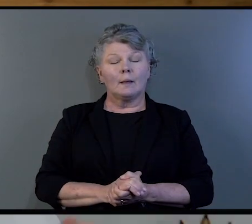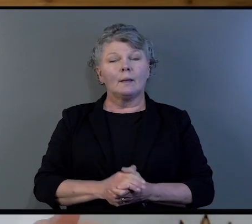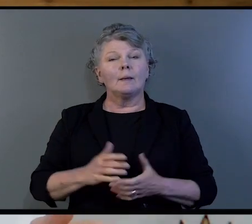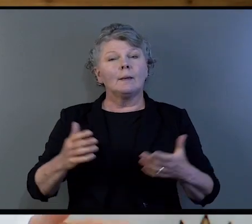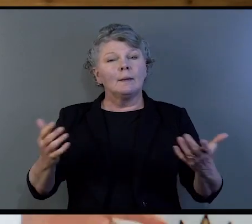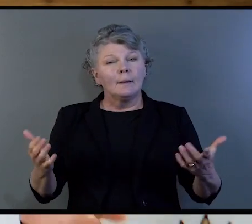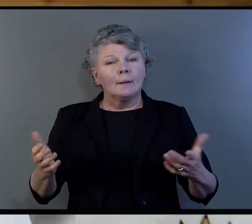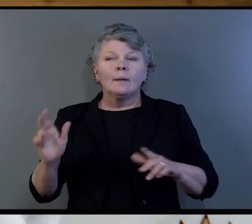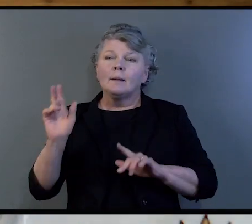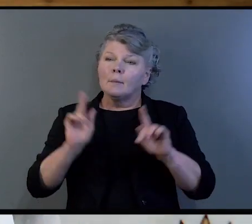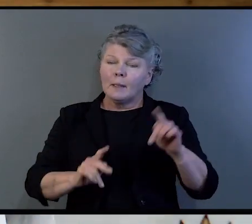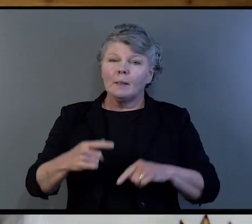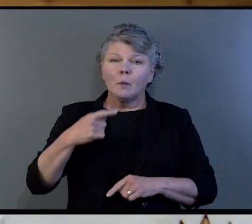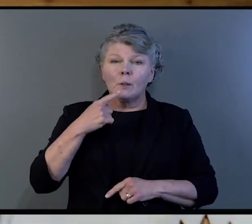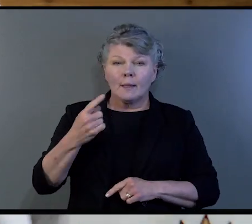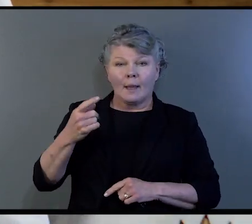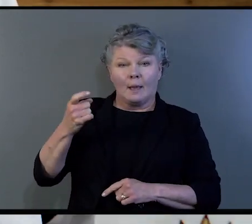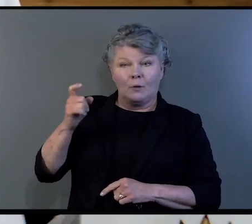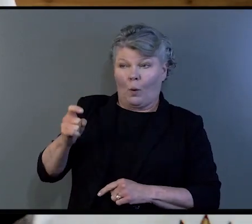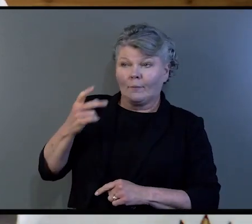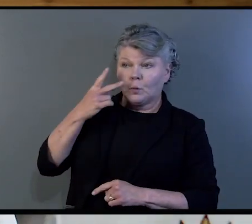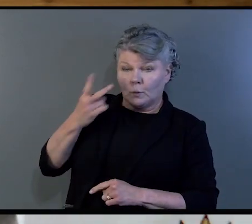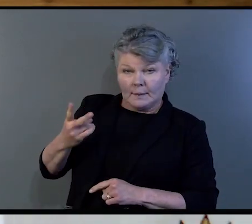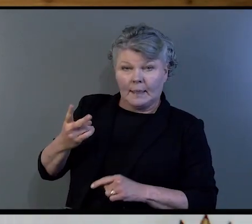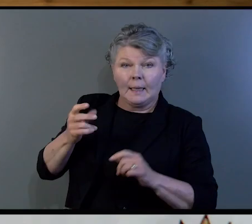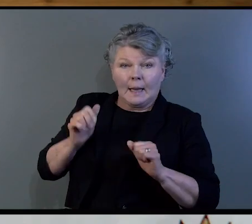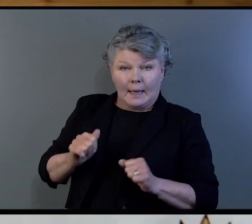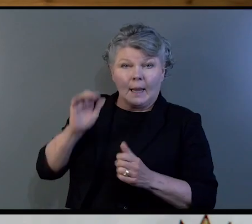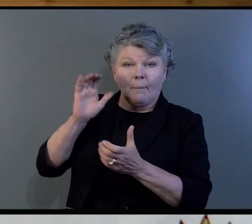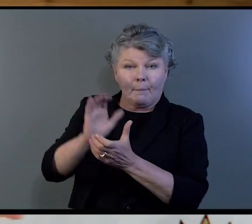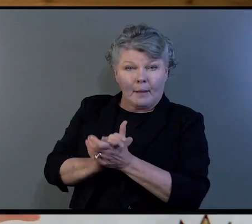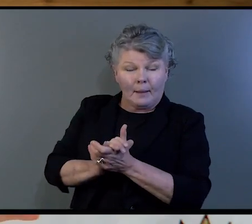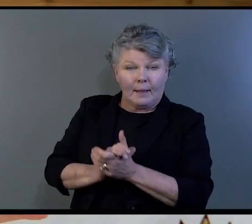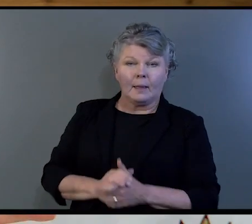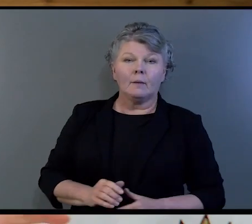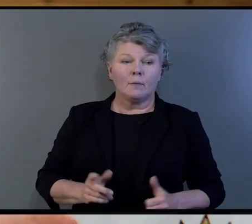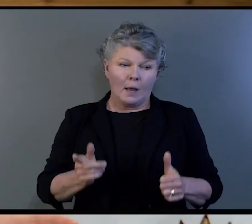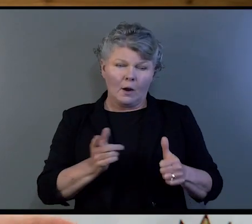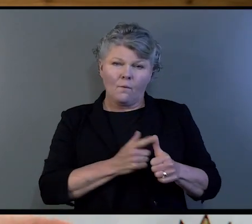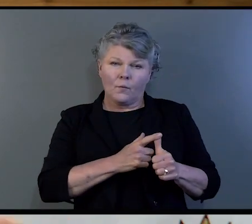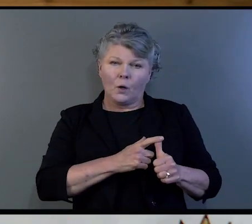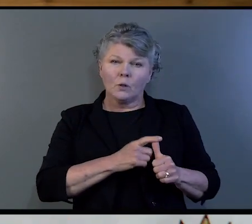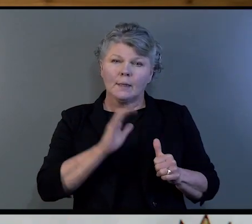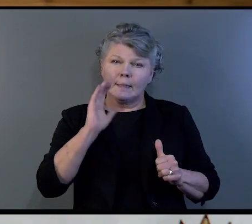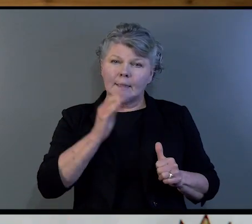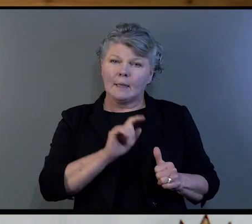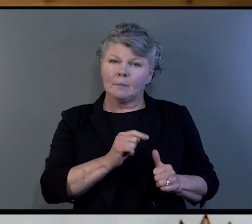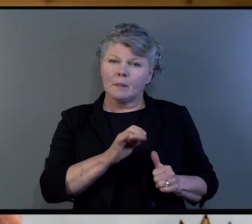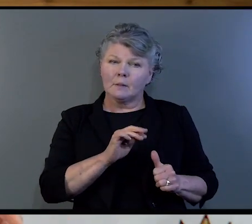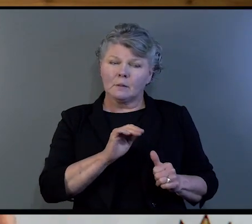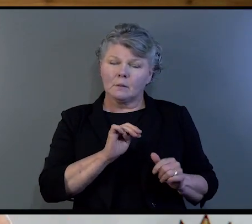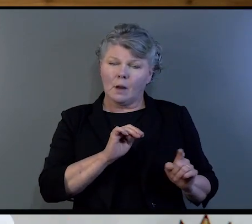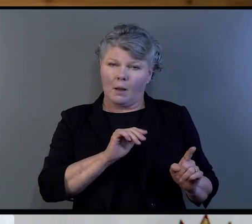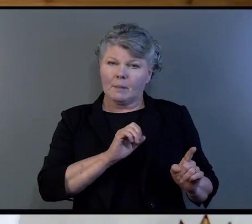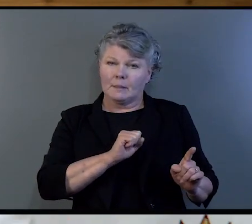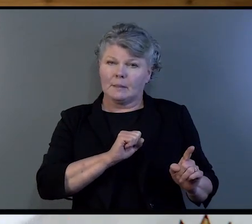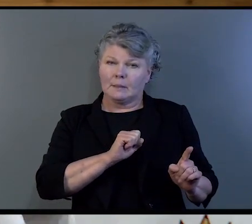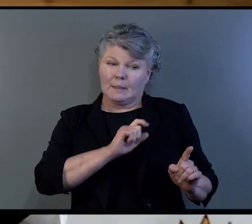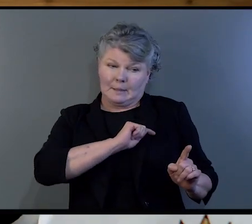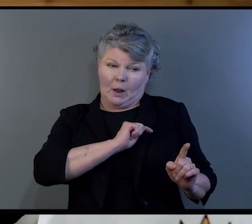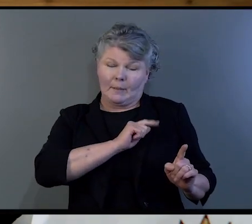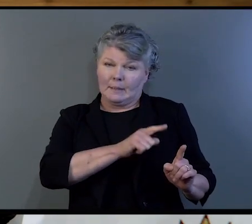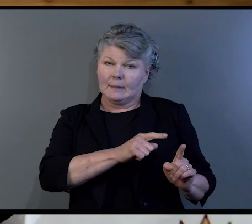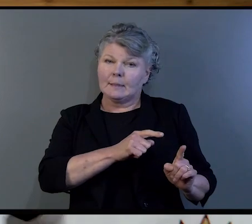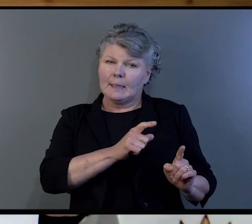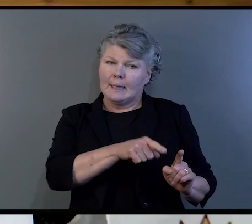People always say that seeing is believing, and at first it seems like Thomas thinks that too. A lot of the time, we think